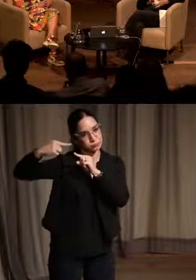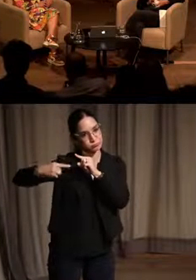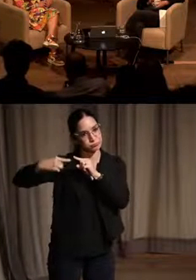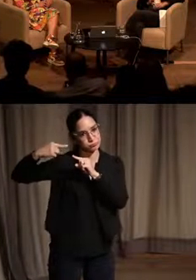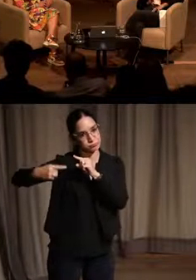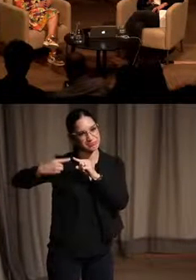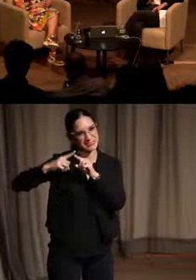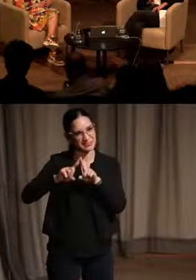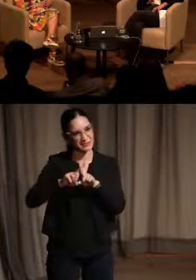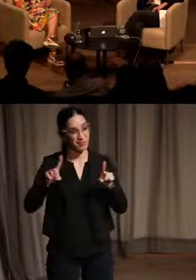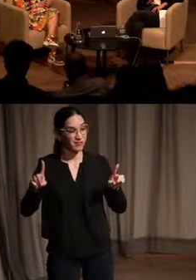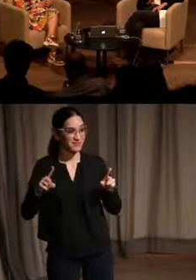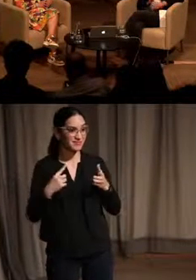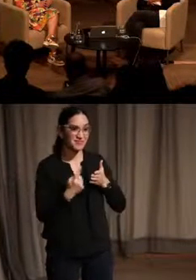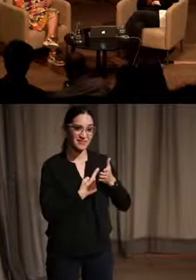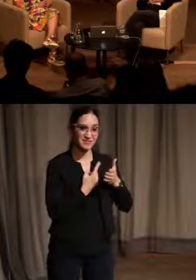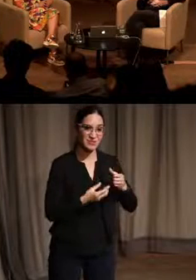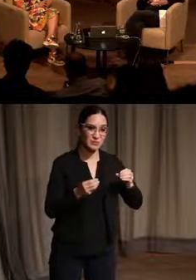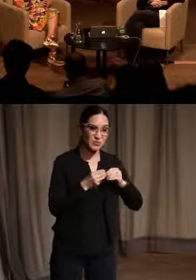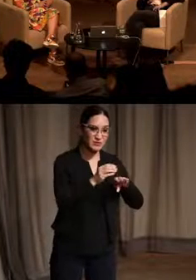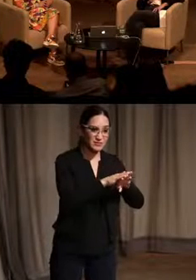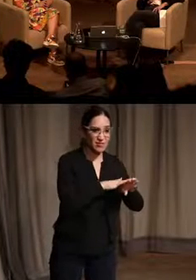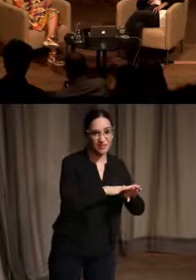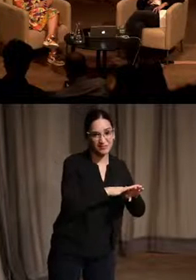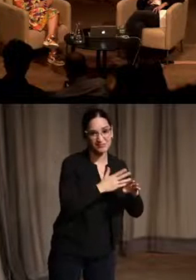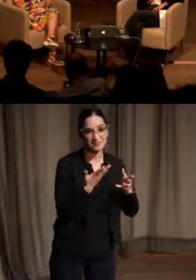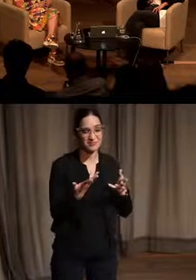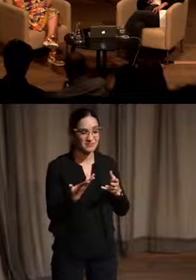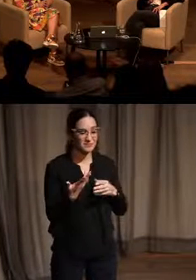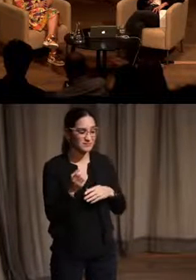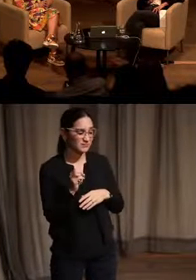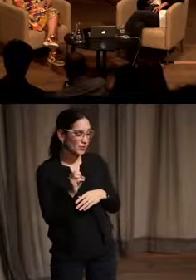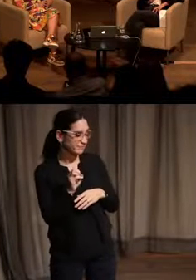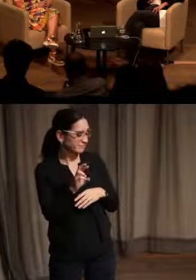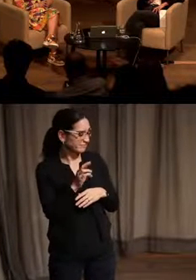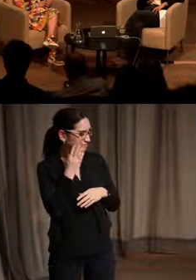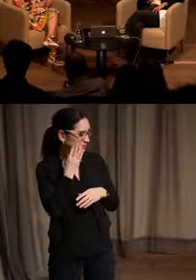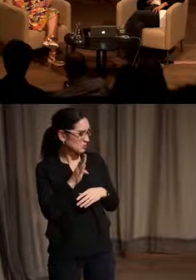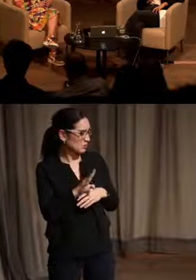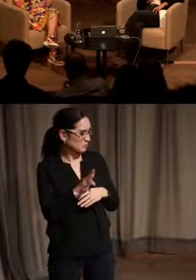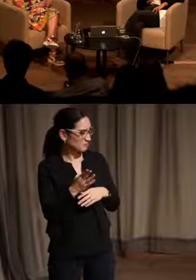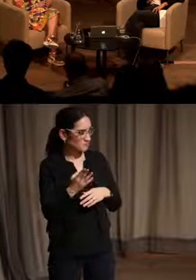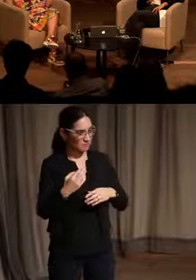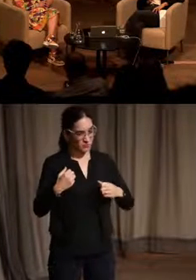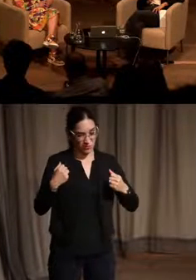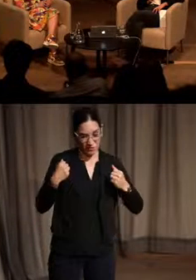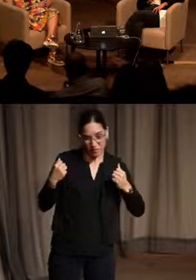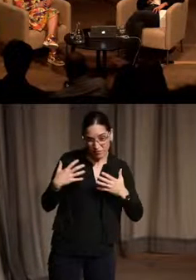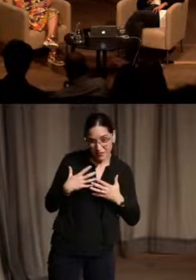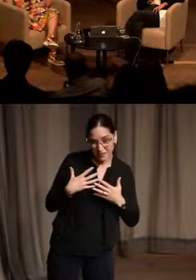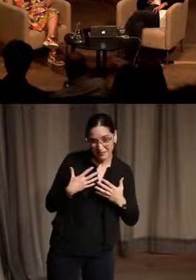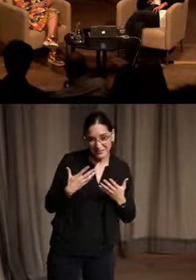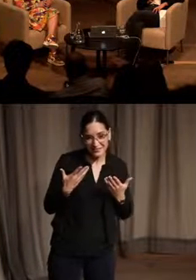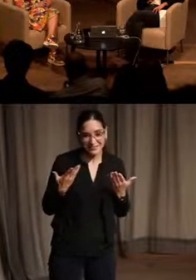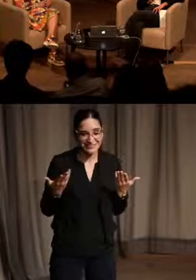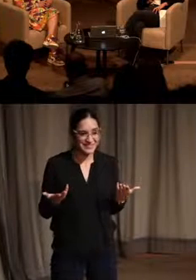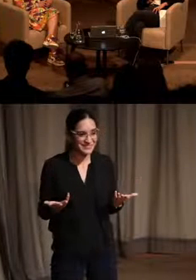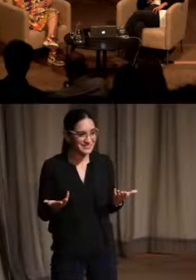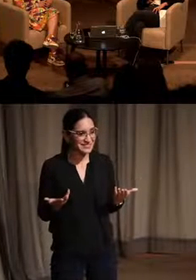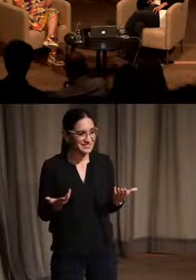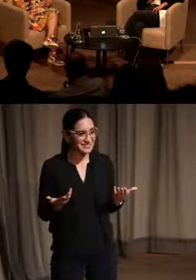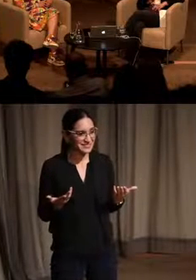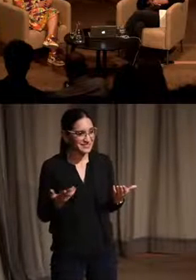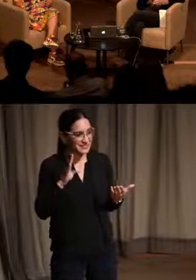It's just, and maybe, too, to your question, like, artists that might feel afraid. But then what if, like, they